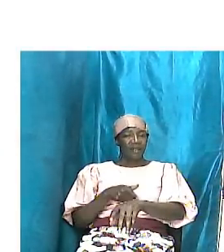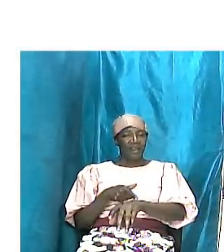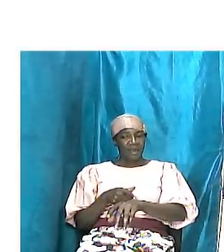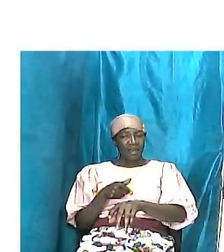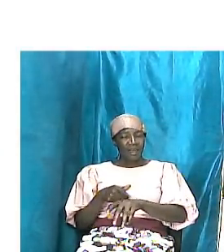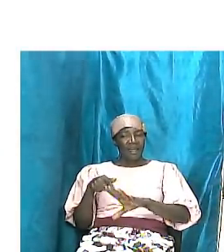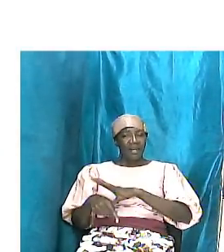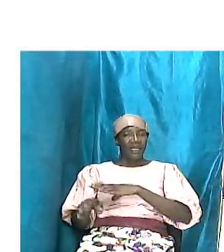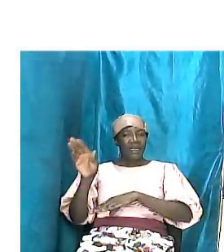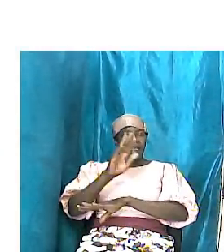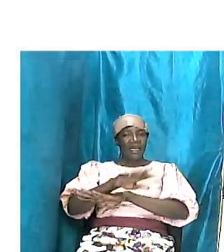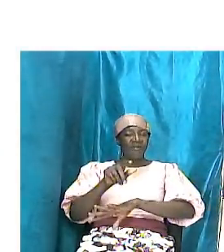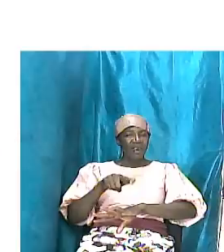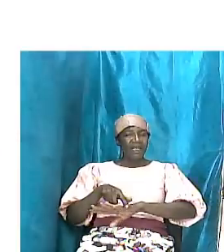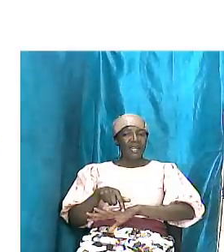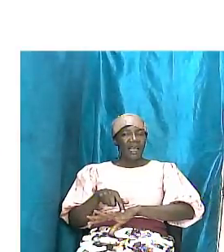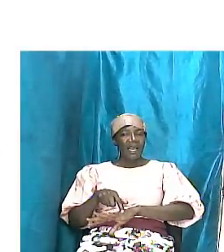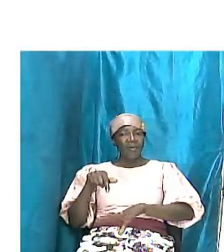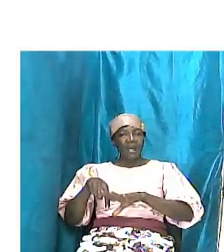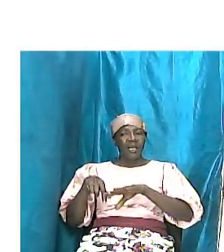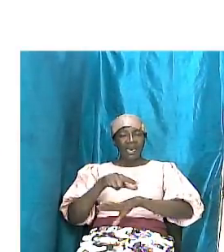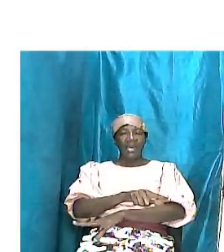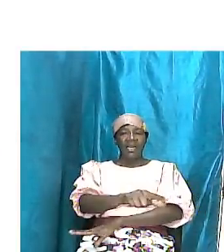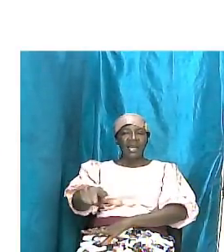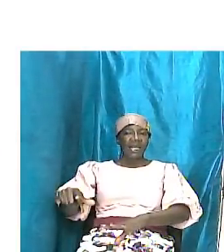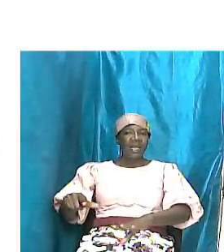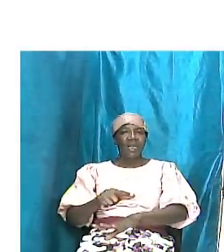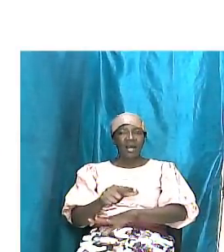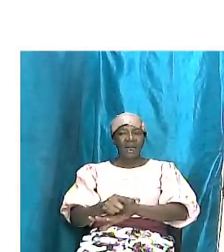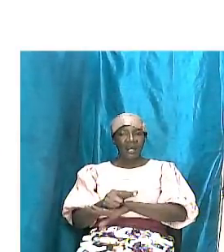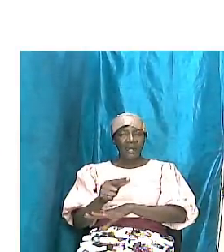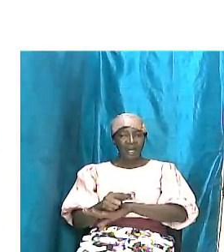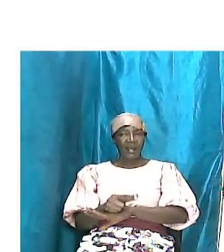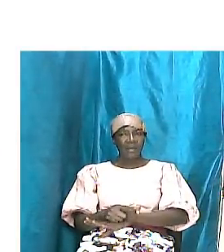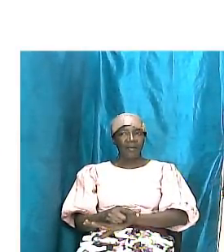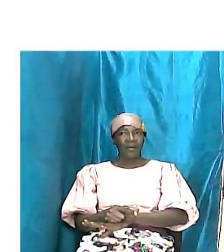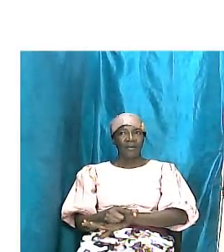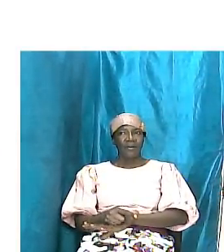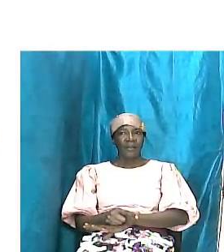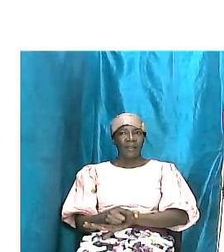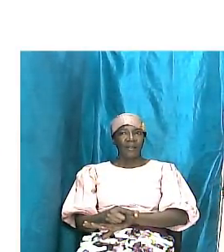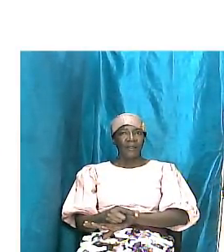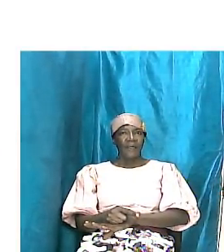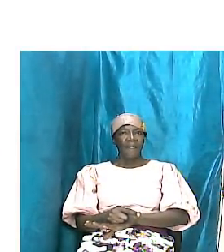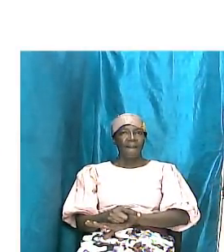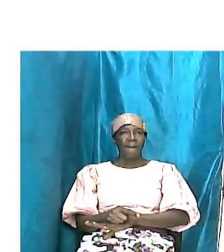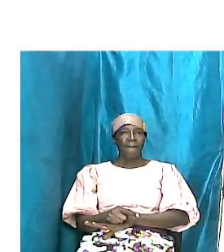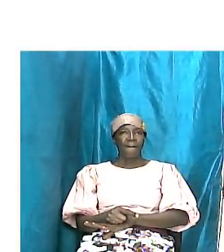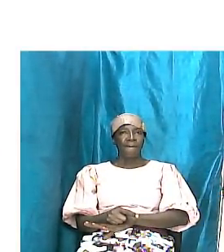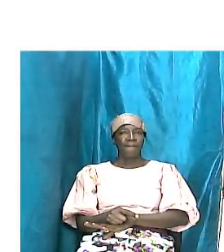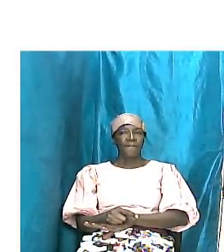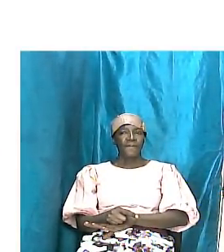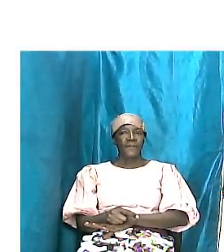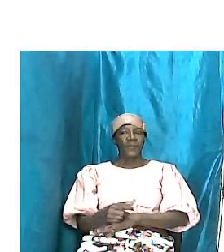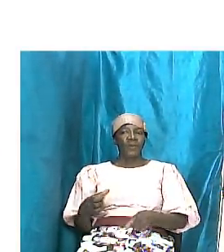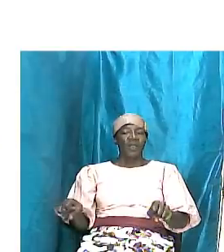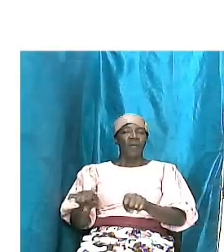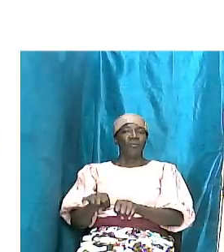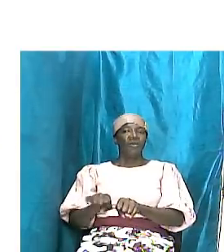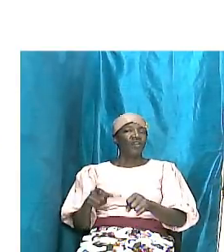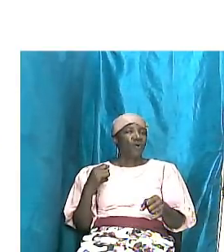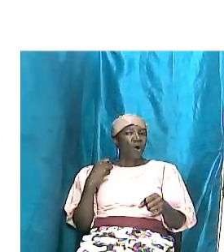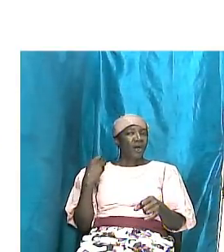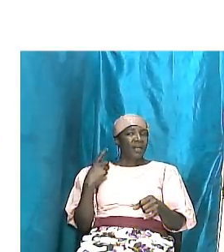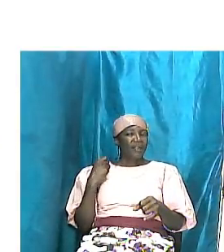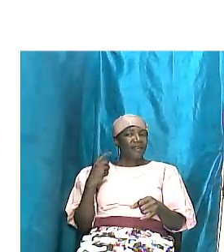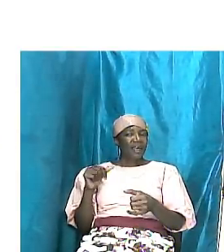the evening time in the Garden of Gethsemane. And it is important that we understand that